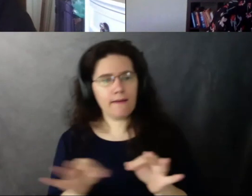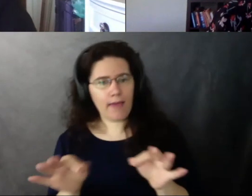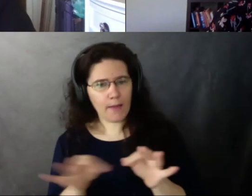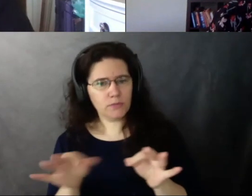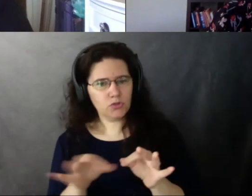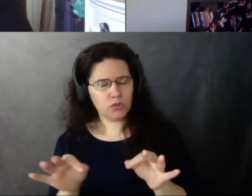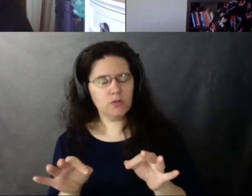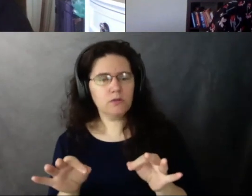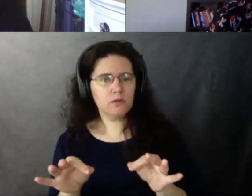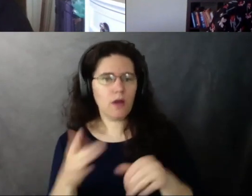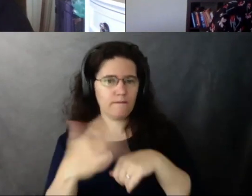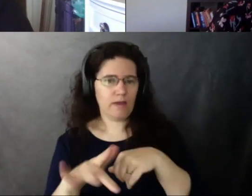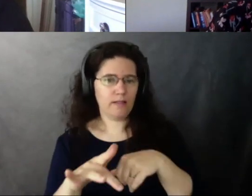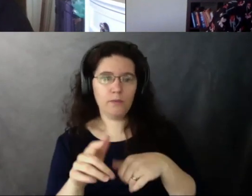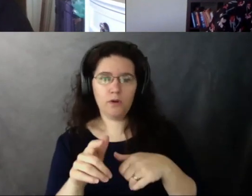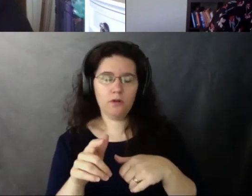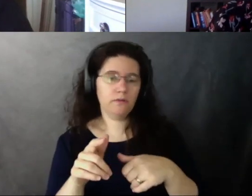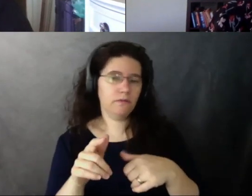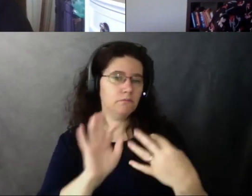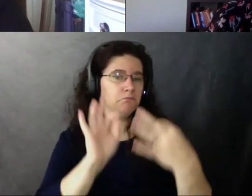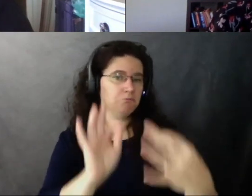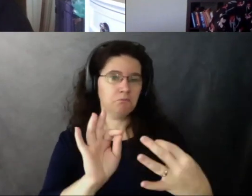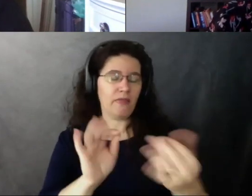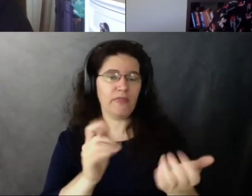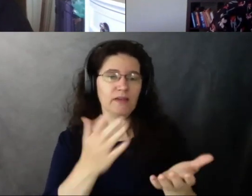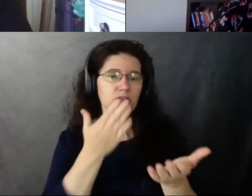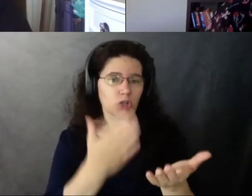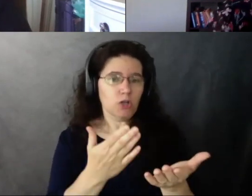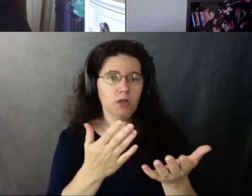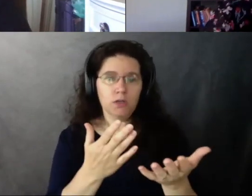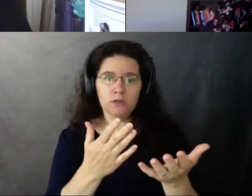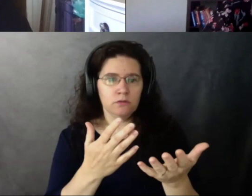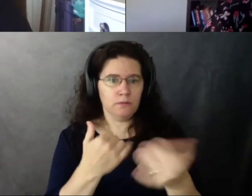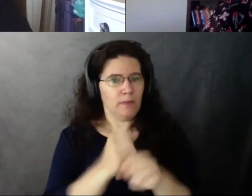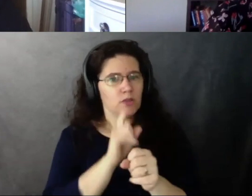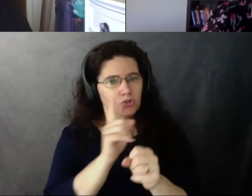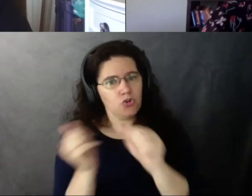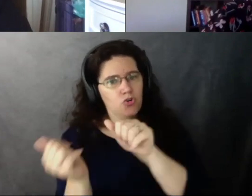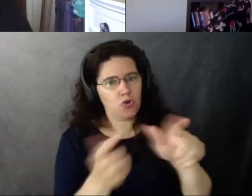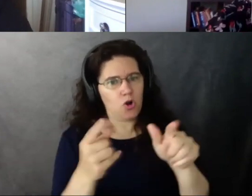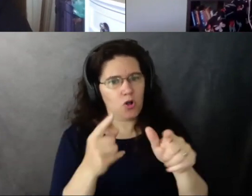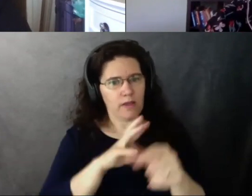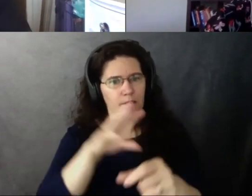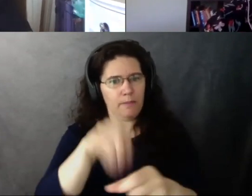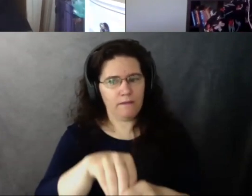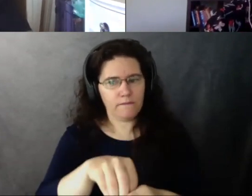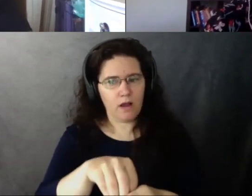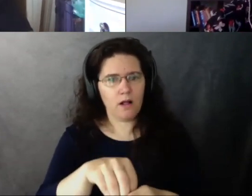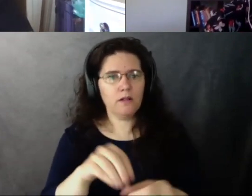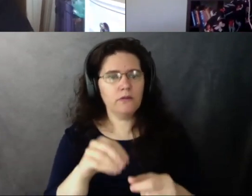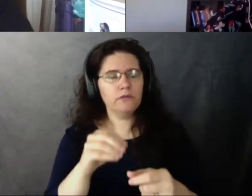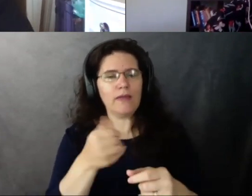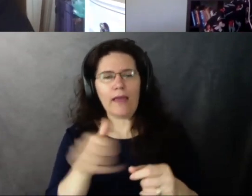captioning available, are things that you can do to make sure that all participants that come to your